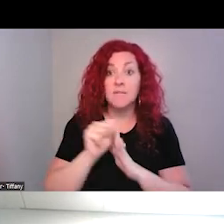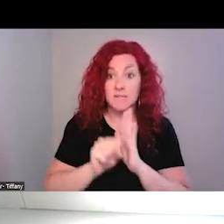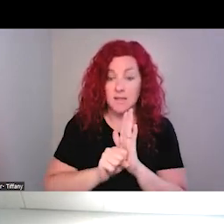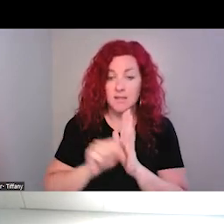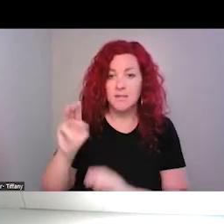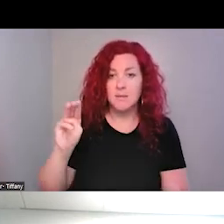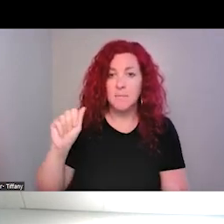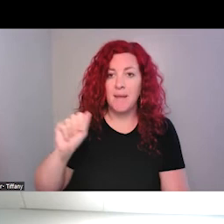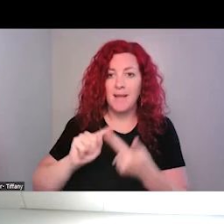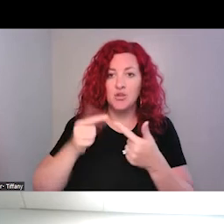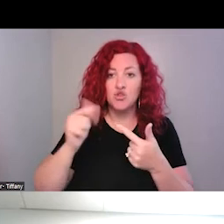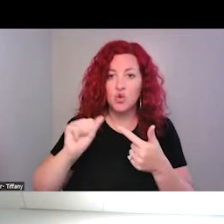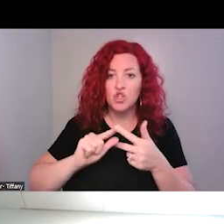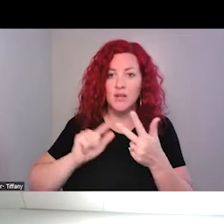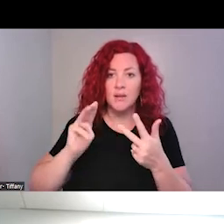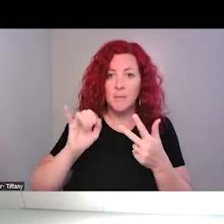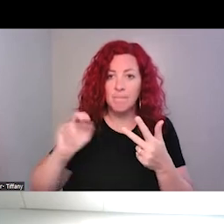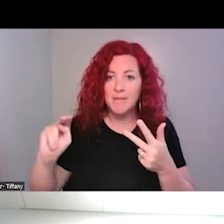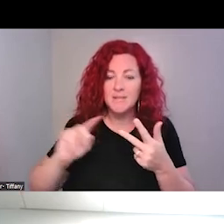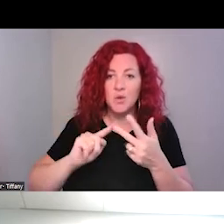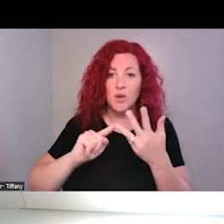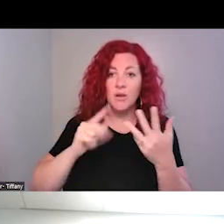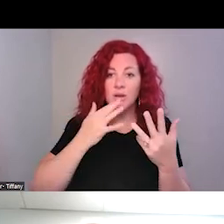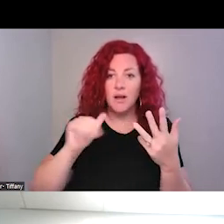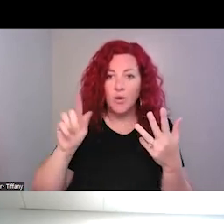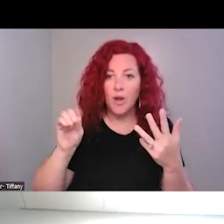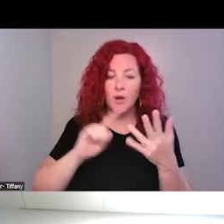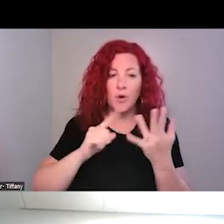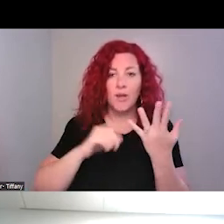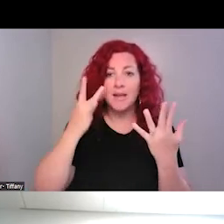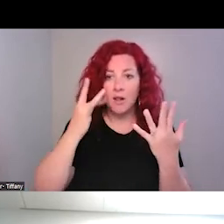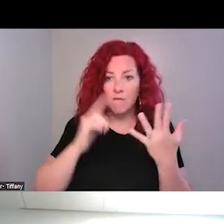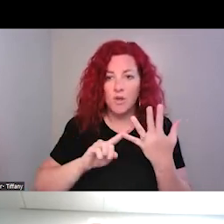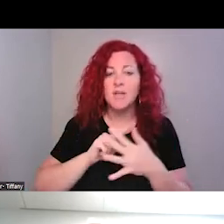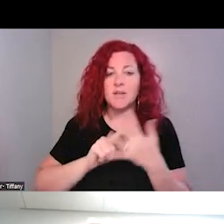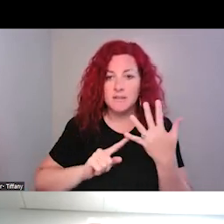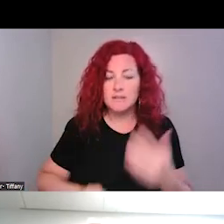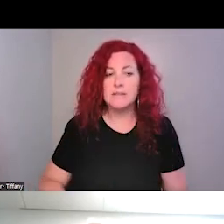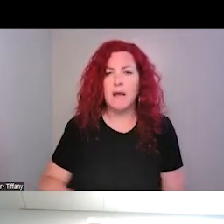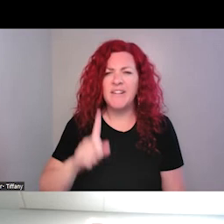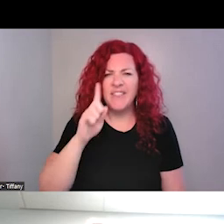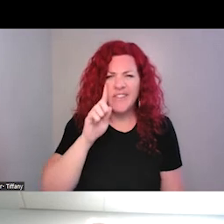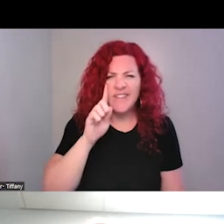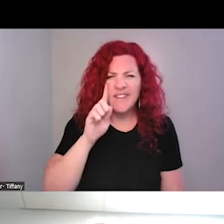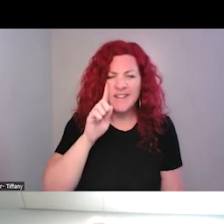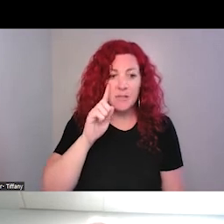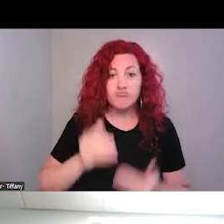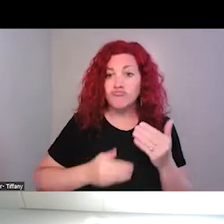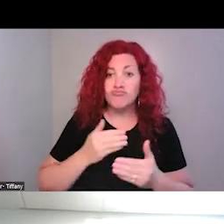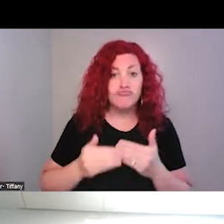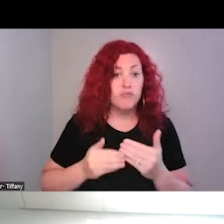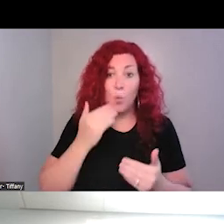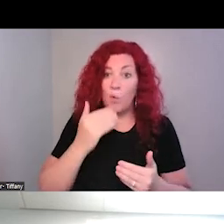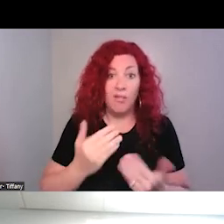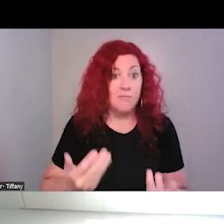Maine, Georgia, Minnesota, Colorado, and California. I thought it went very well,